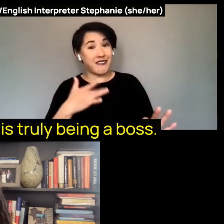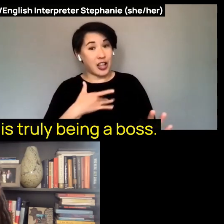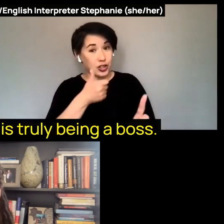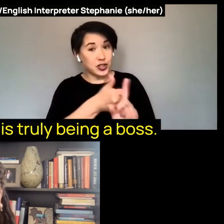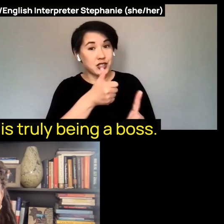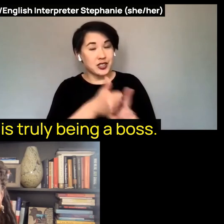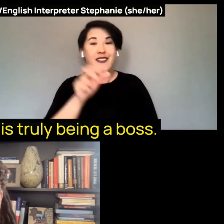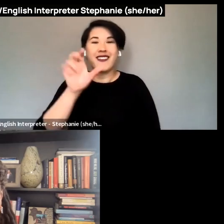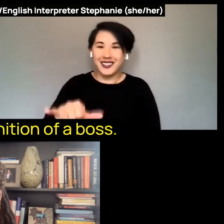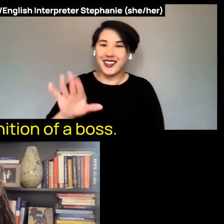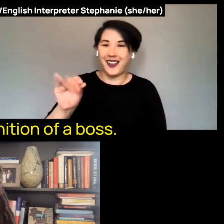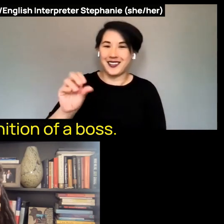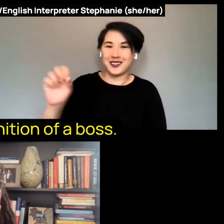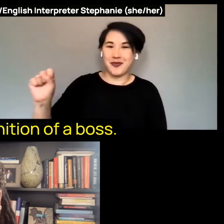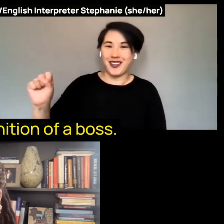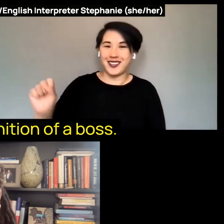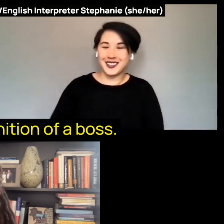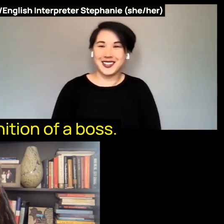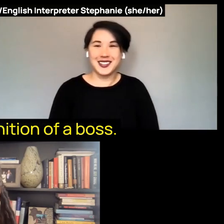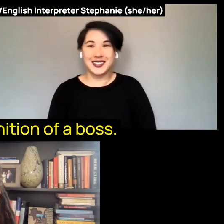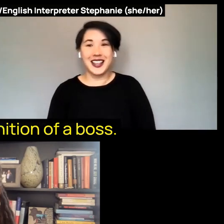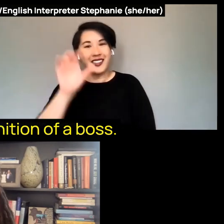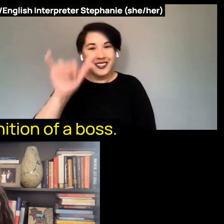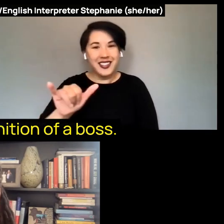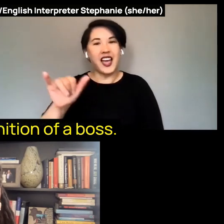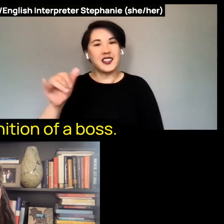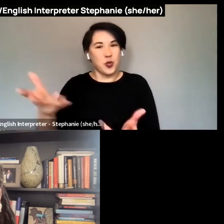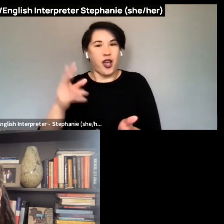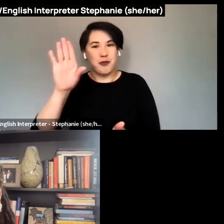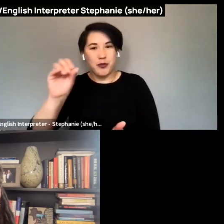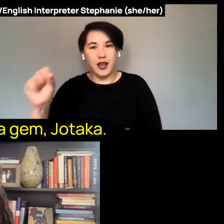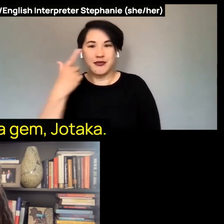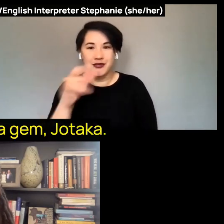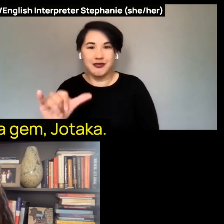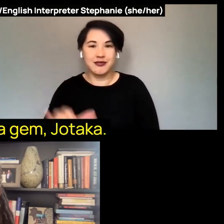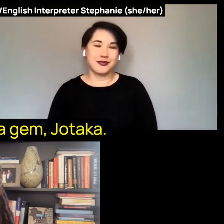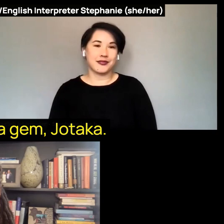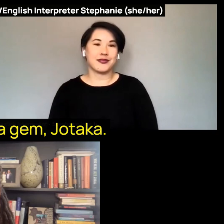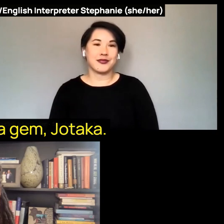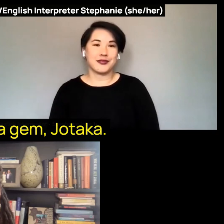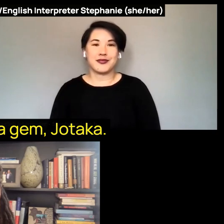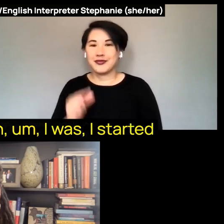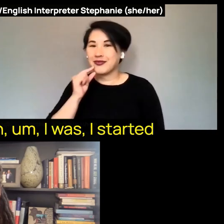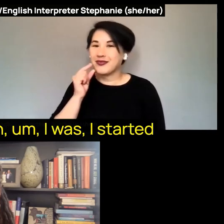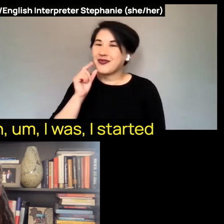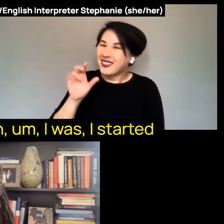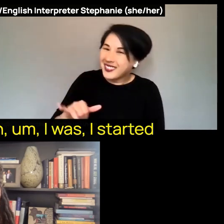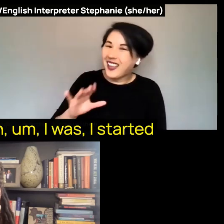truly being a boss. Mm. That's the definition of a boss. You are such a gem,